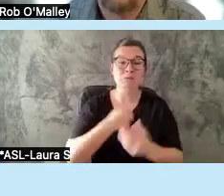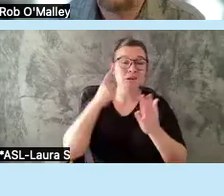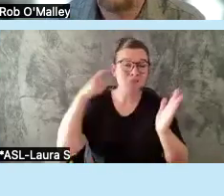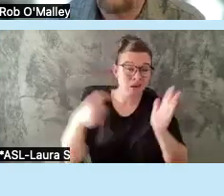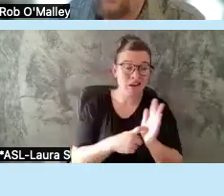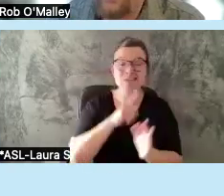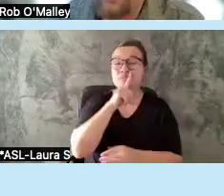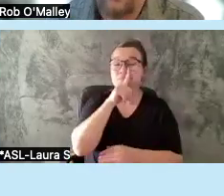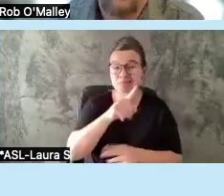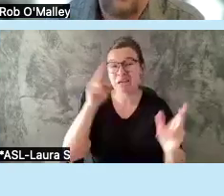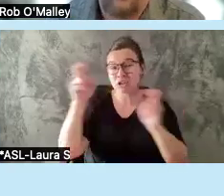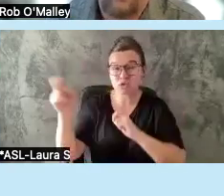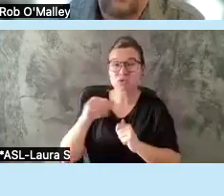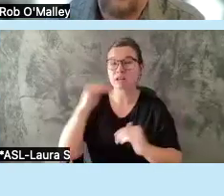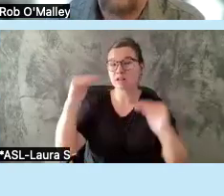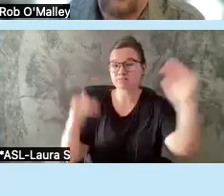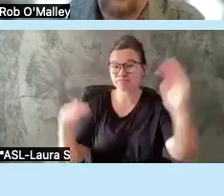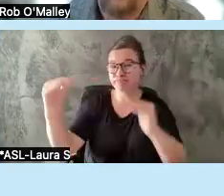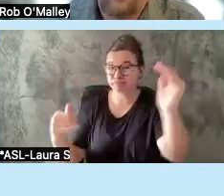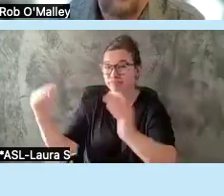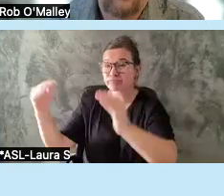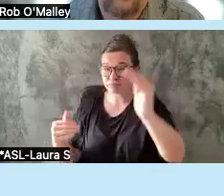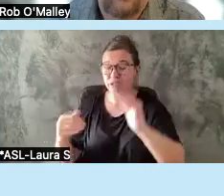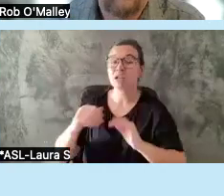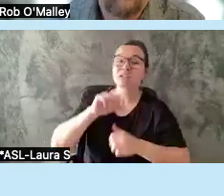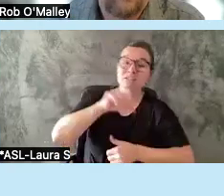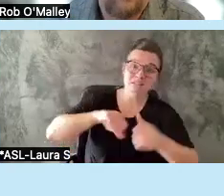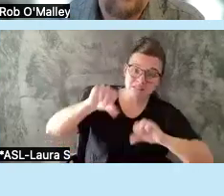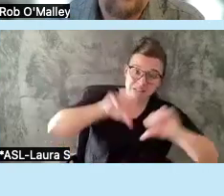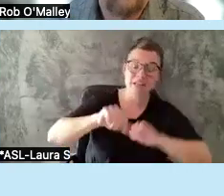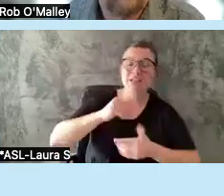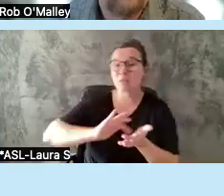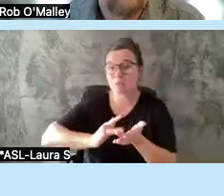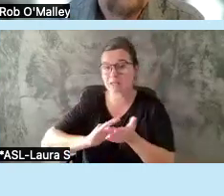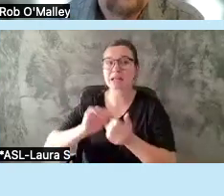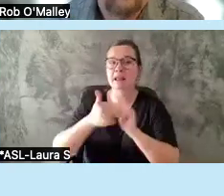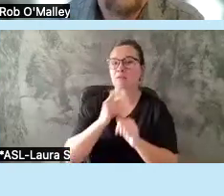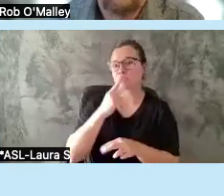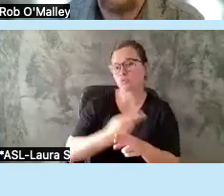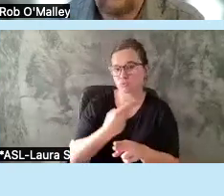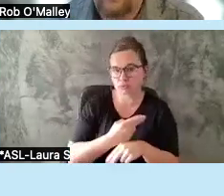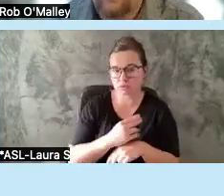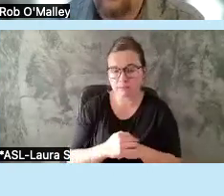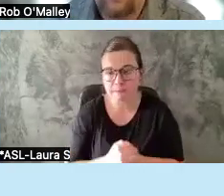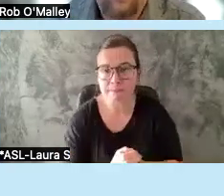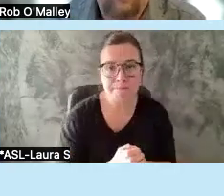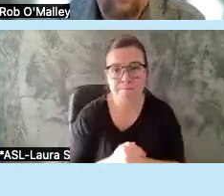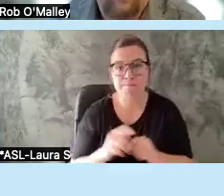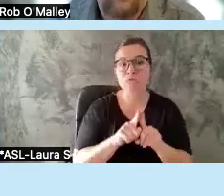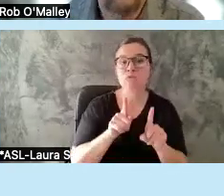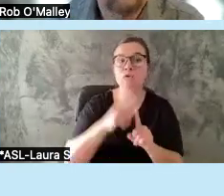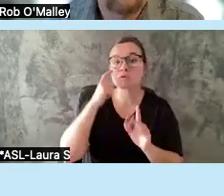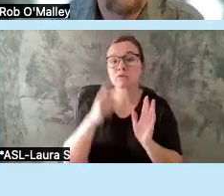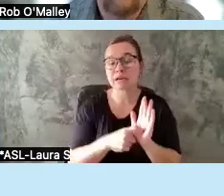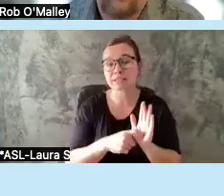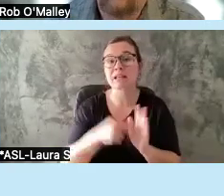very real issues of inequity that continue to persist in science and medicine and its applications. And also recognize, as I just